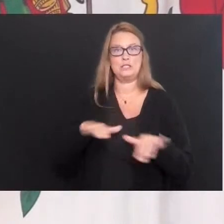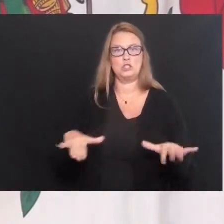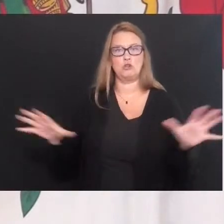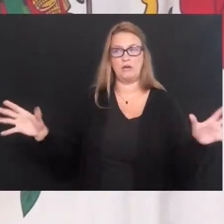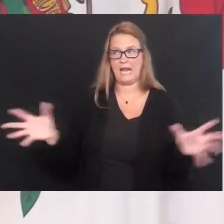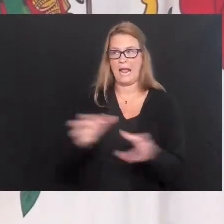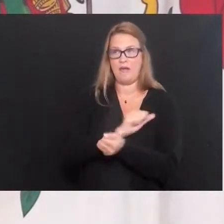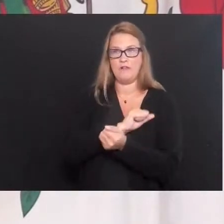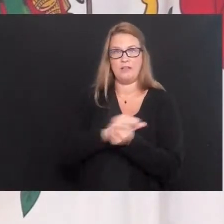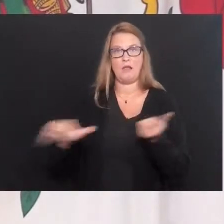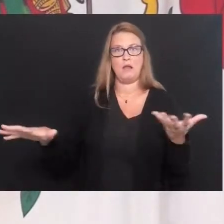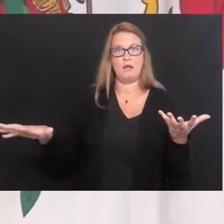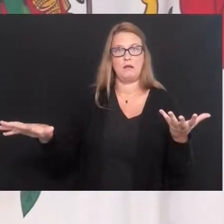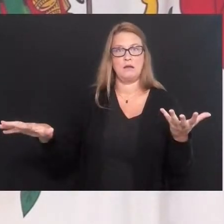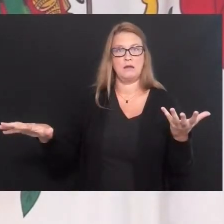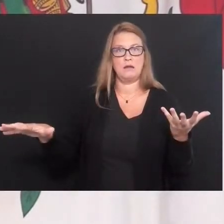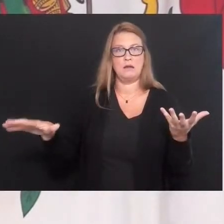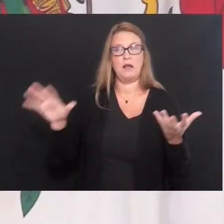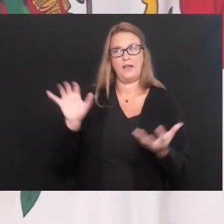entirely today.